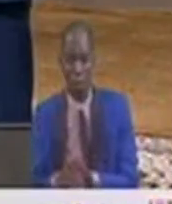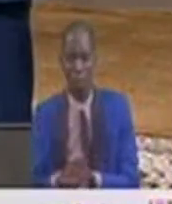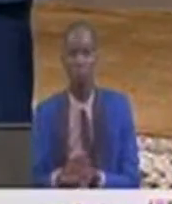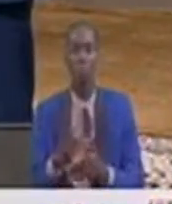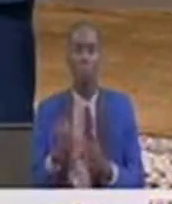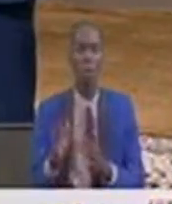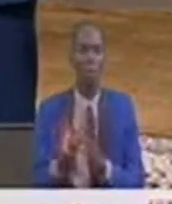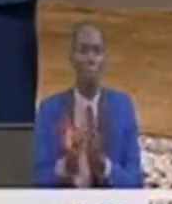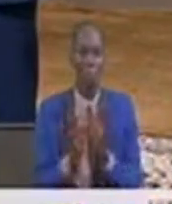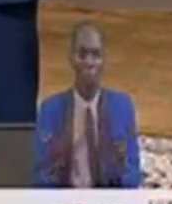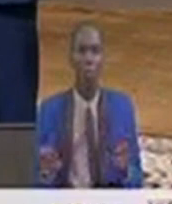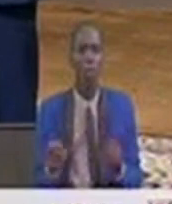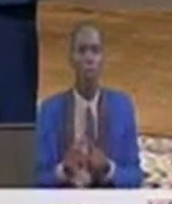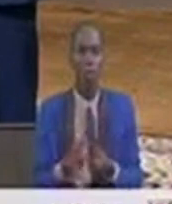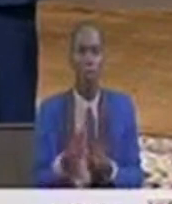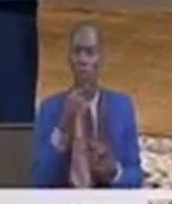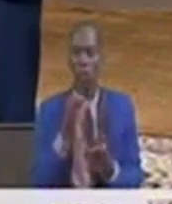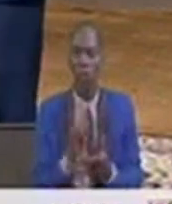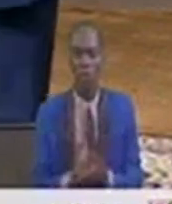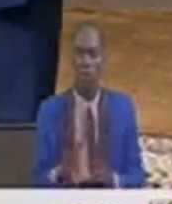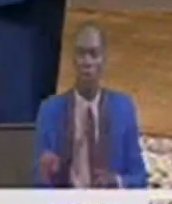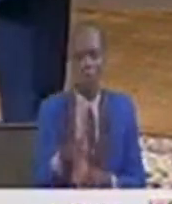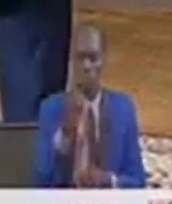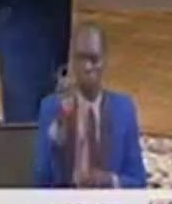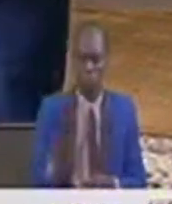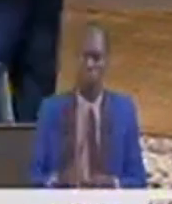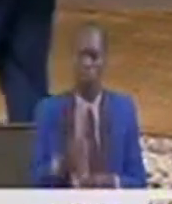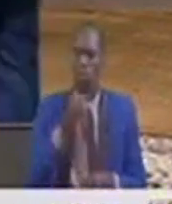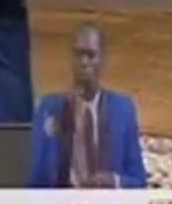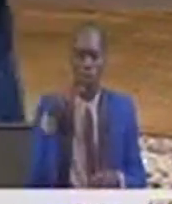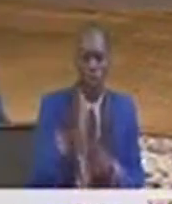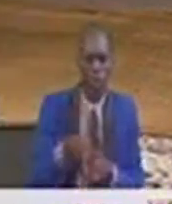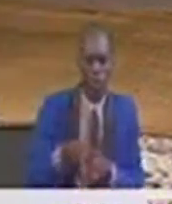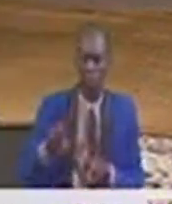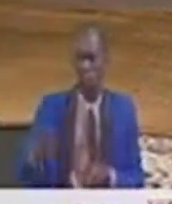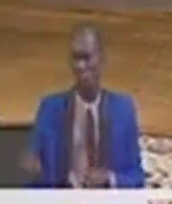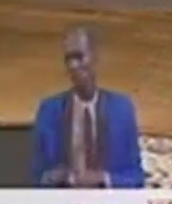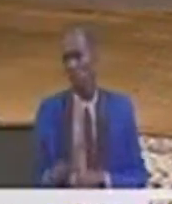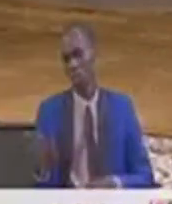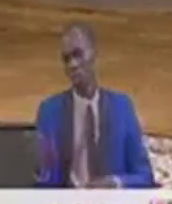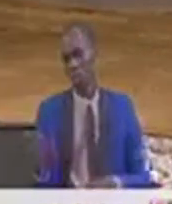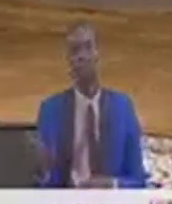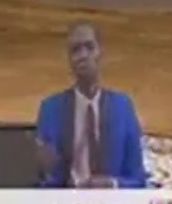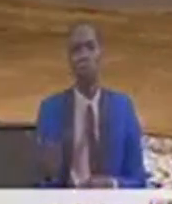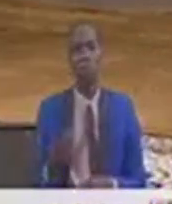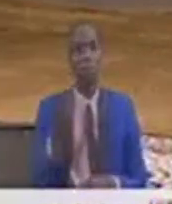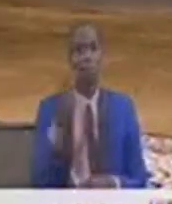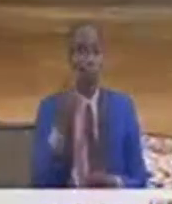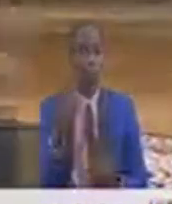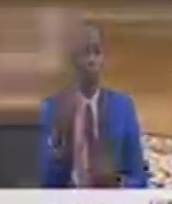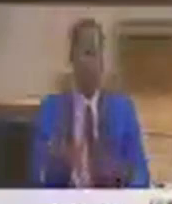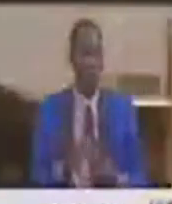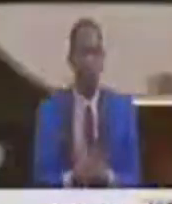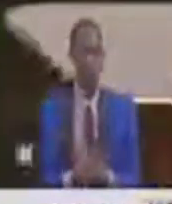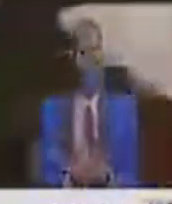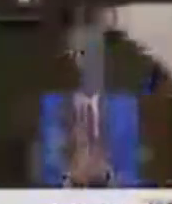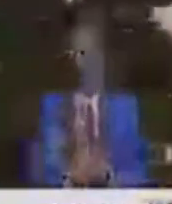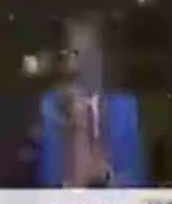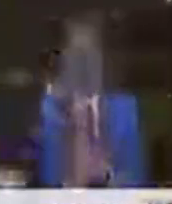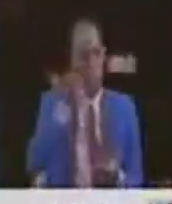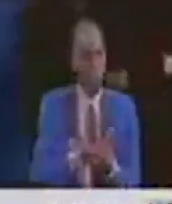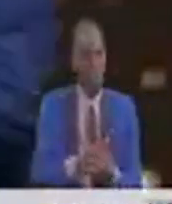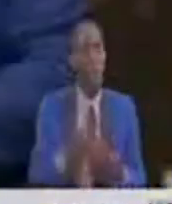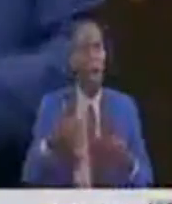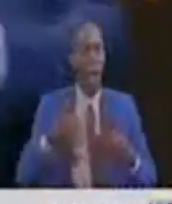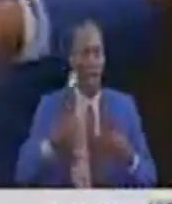not one the other. That is, the husband has a right to the